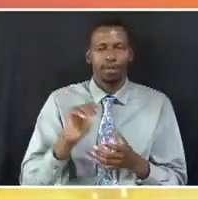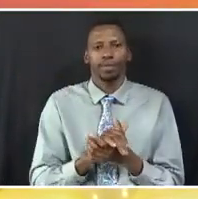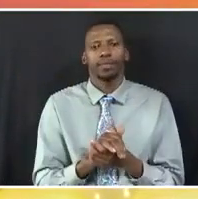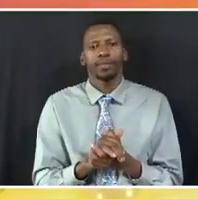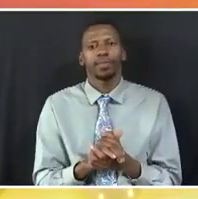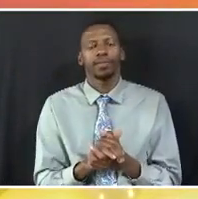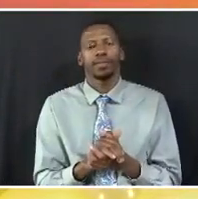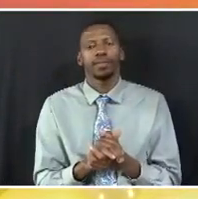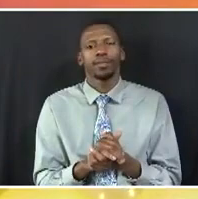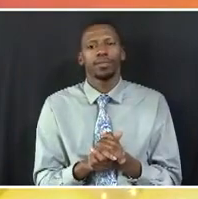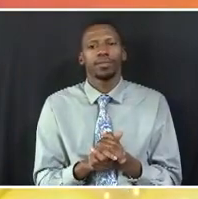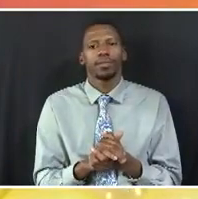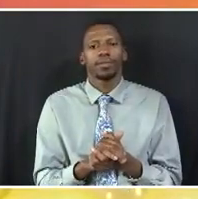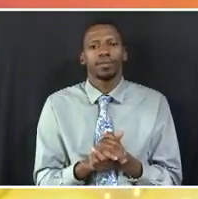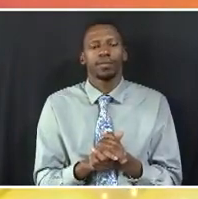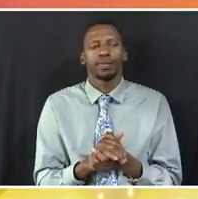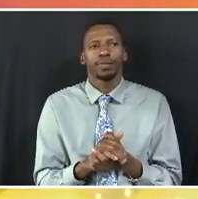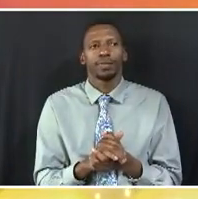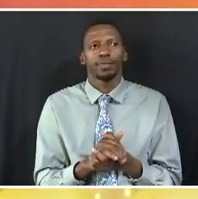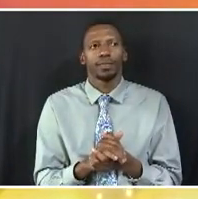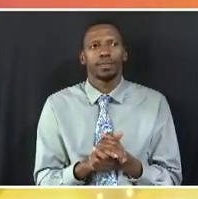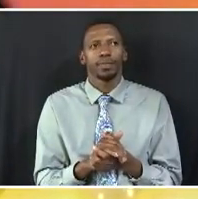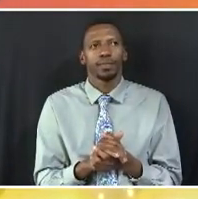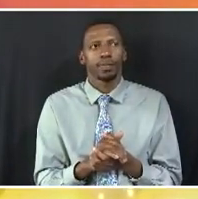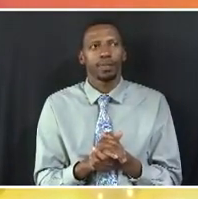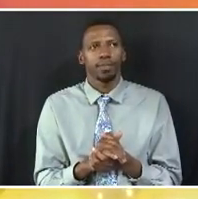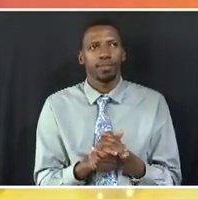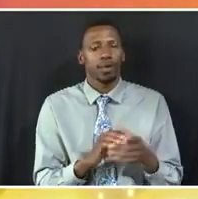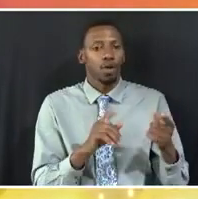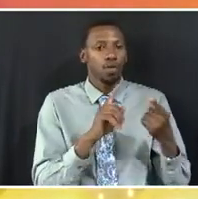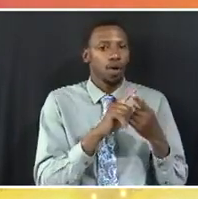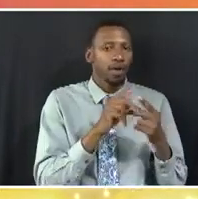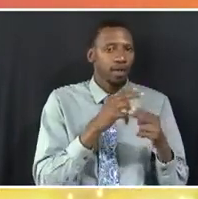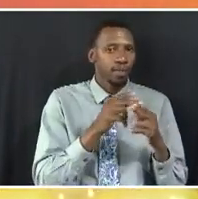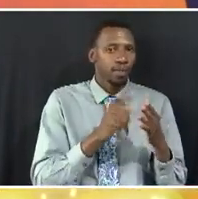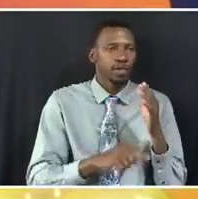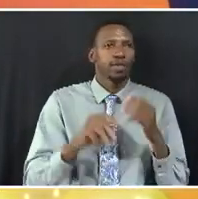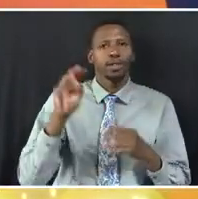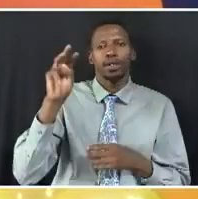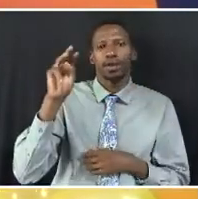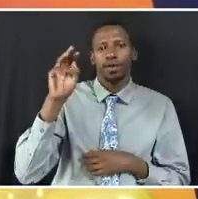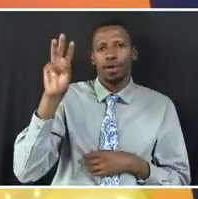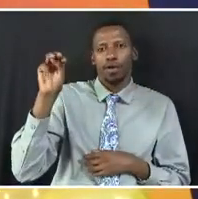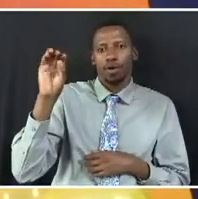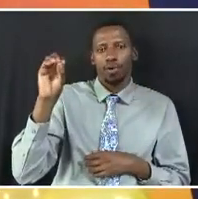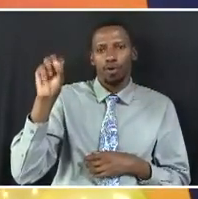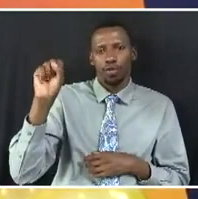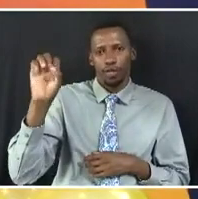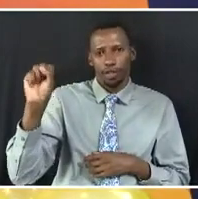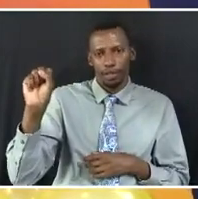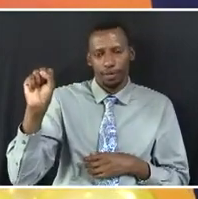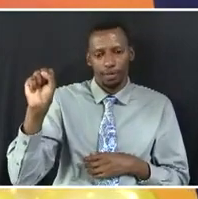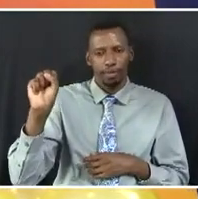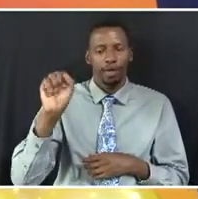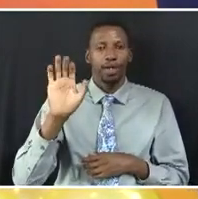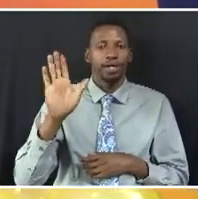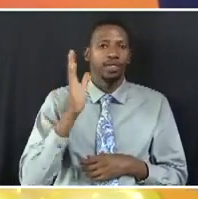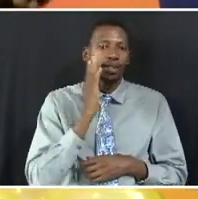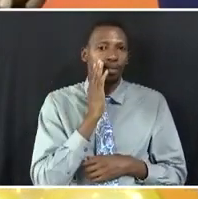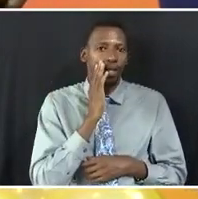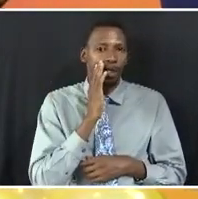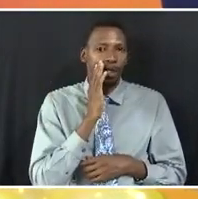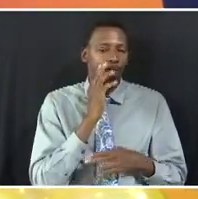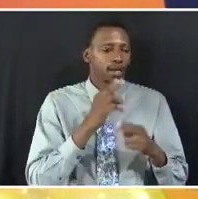Ugwedi Hawi. Hello. One of them is called Moses Amram. His mother